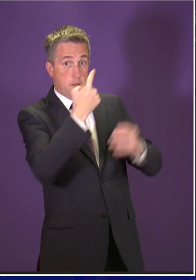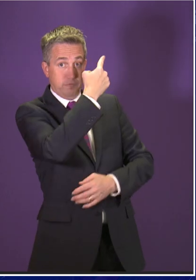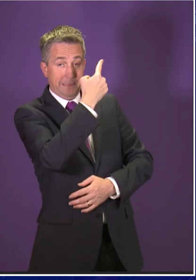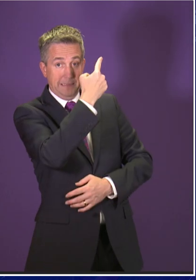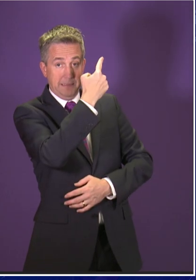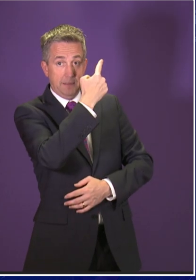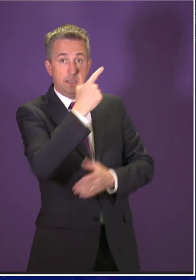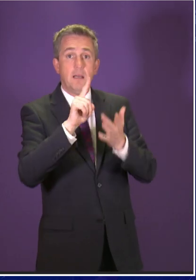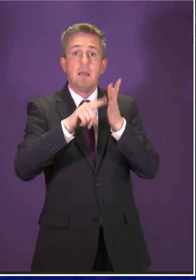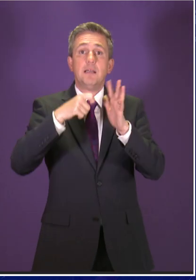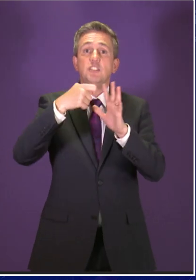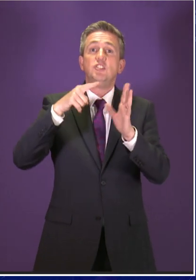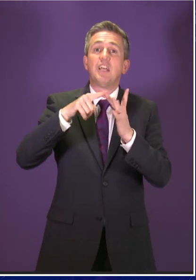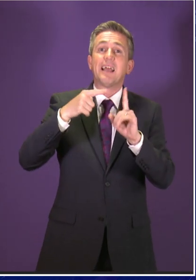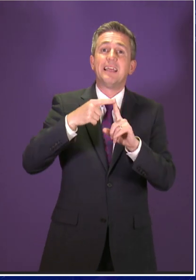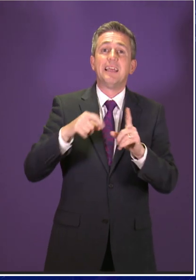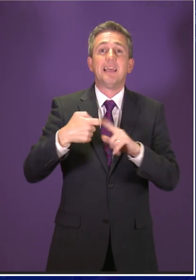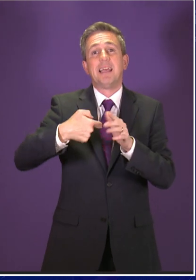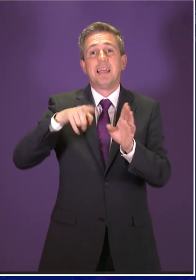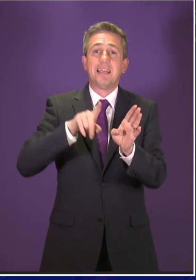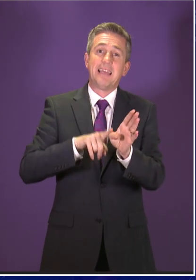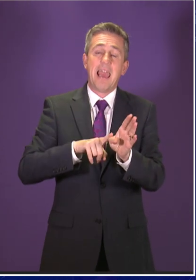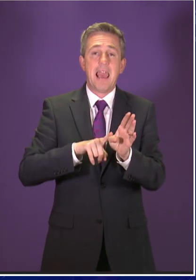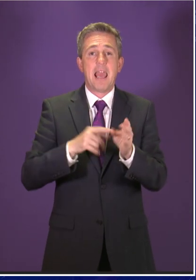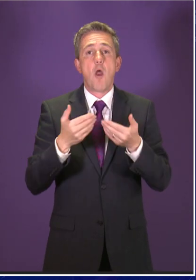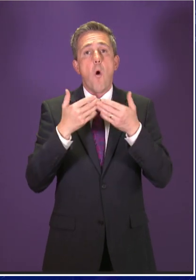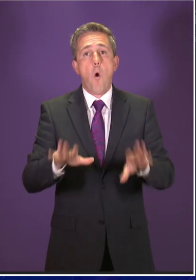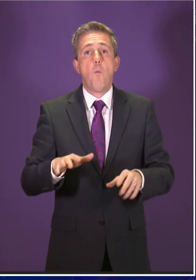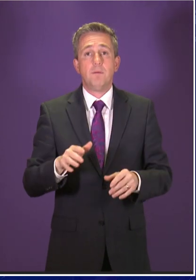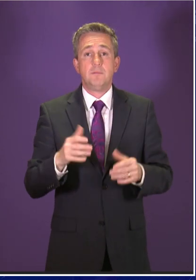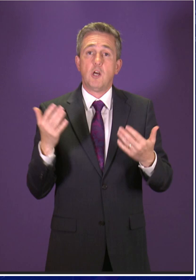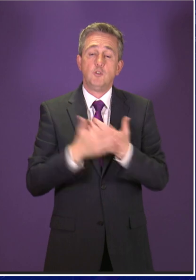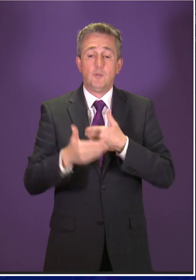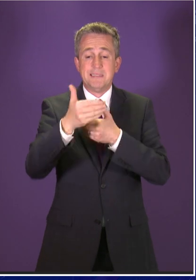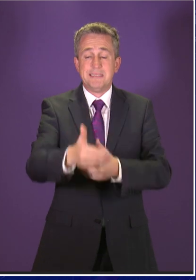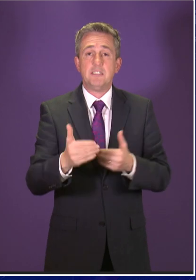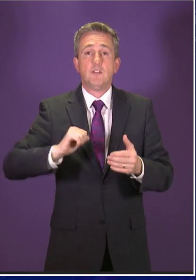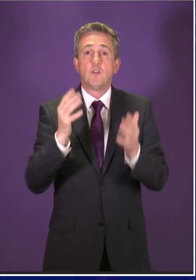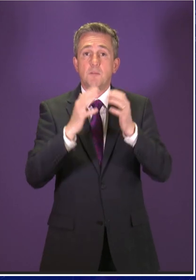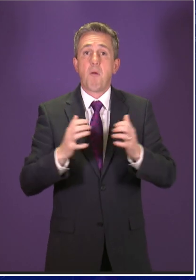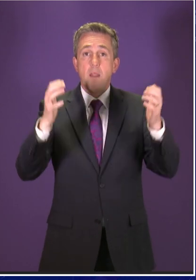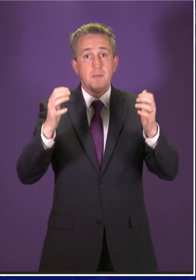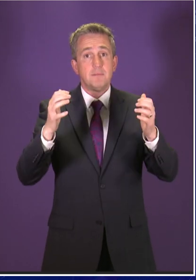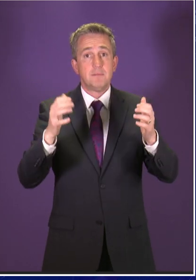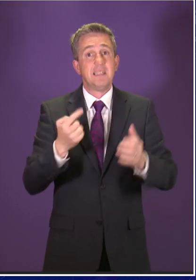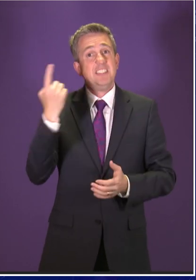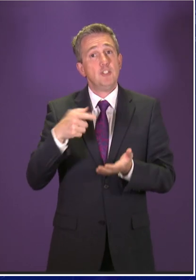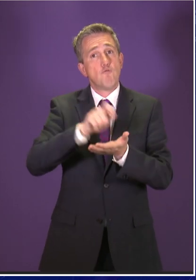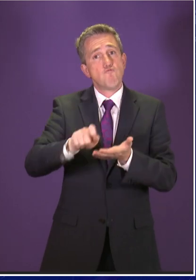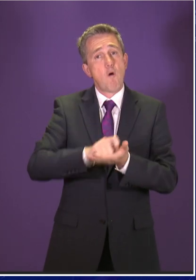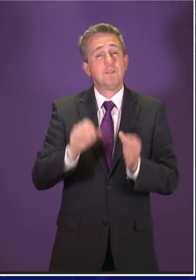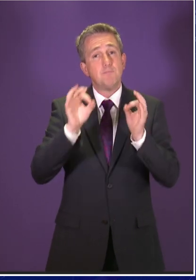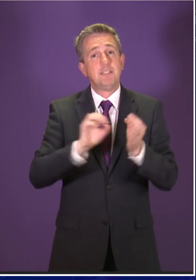there, Jackie Kay marked a new session of this Scottish Parliament by reciting a specially written